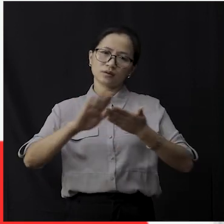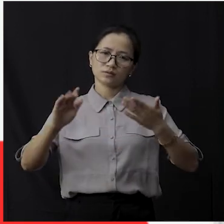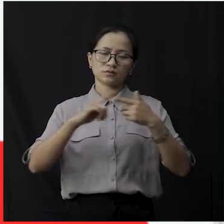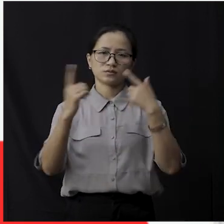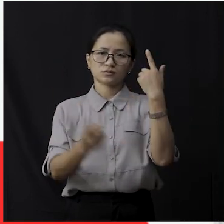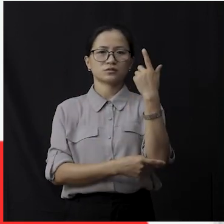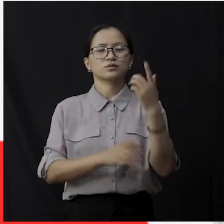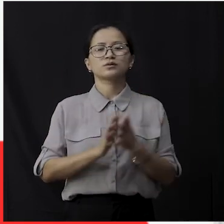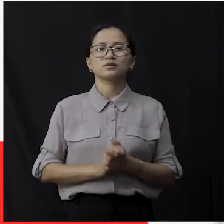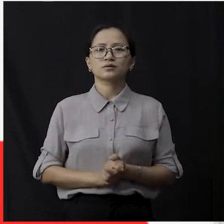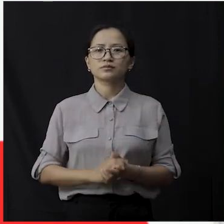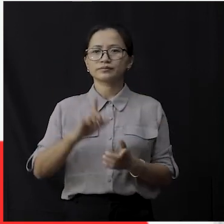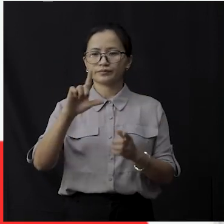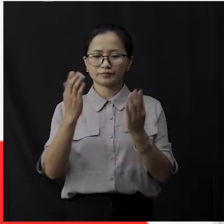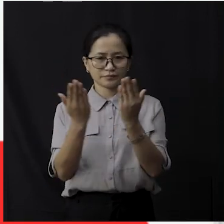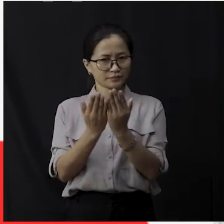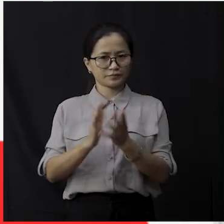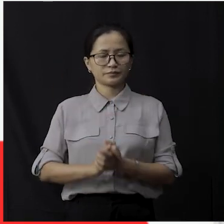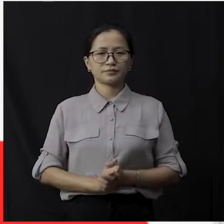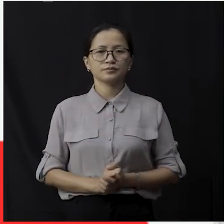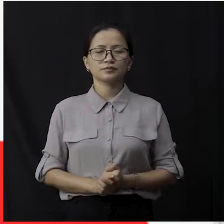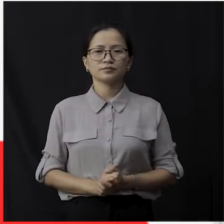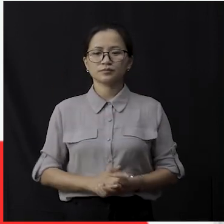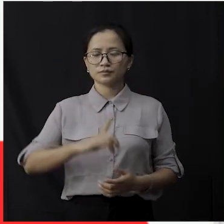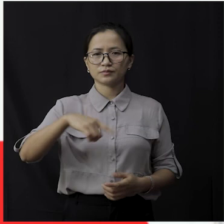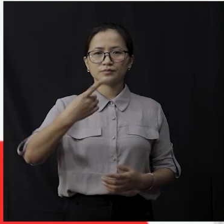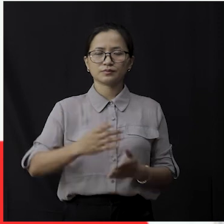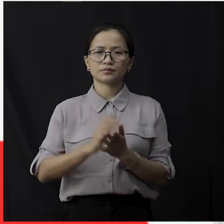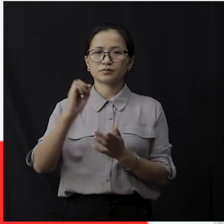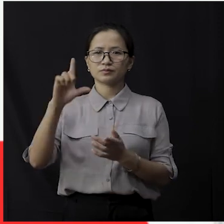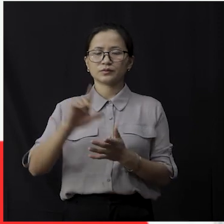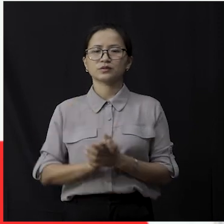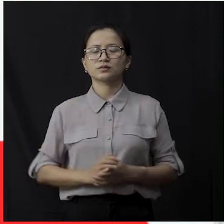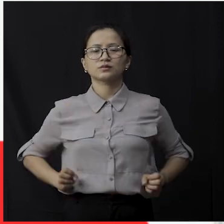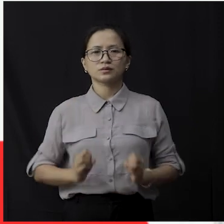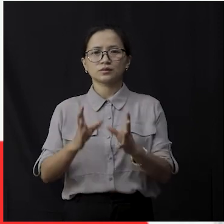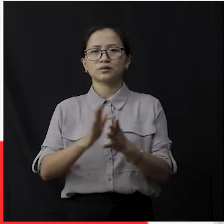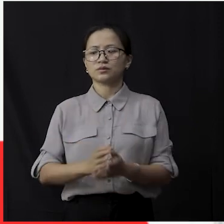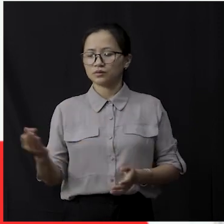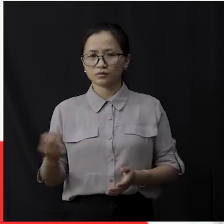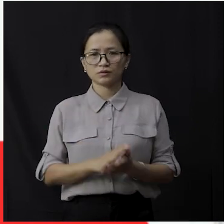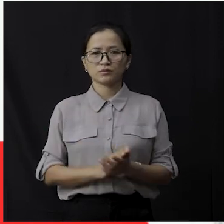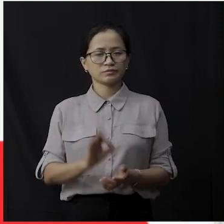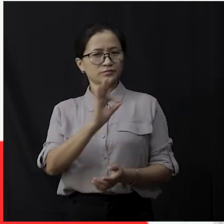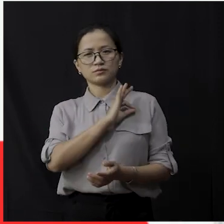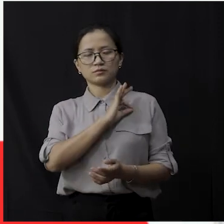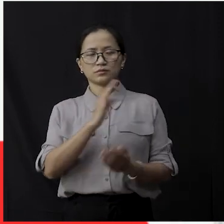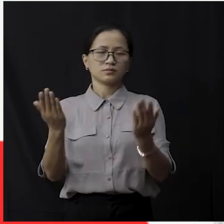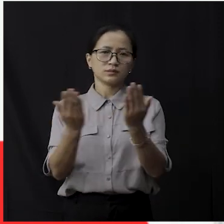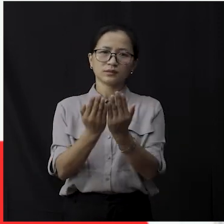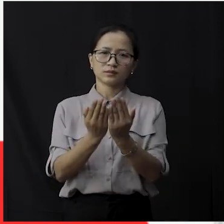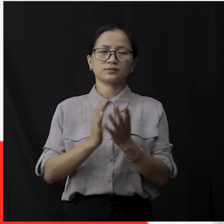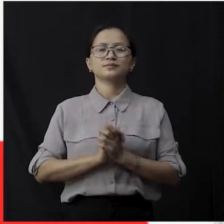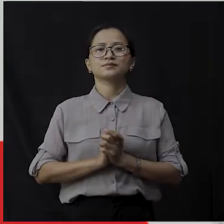end of this lesson. In the next class, we are going to start with a new interesting lesson.